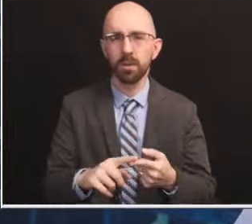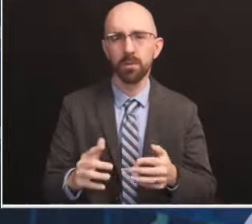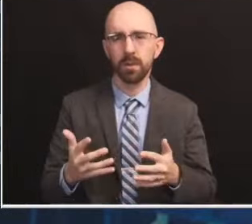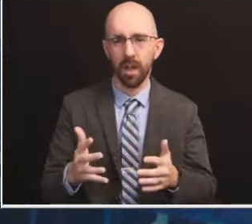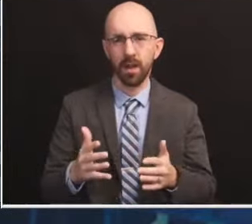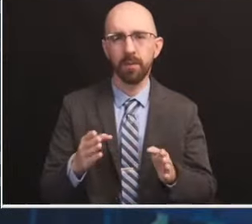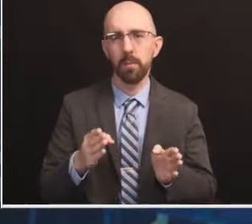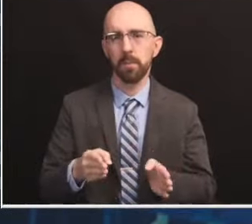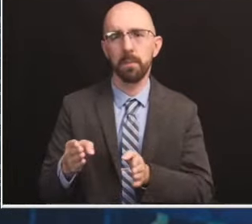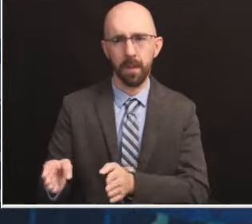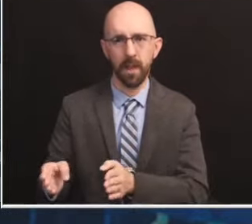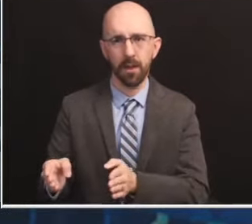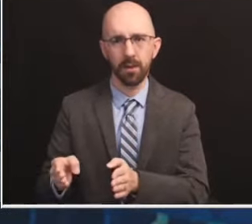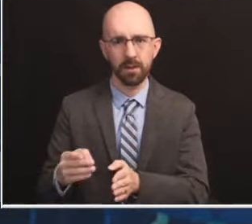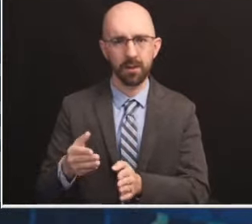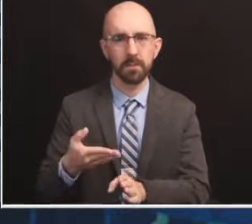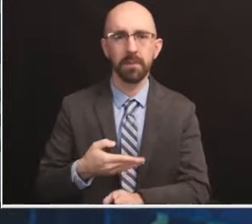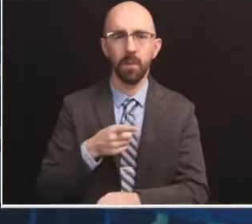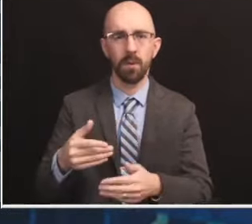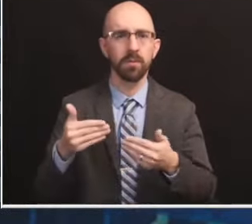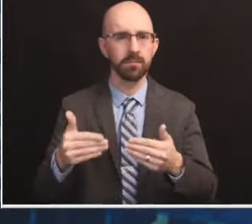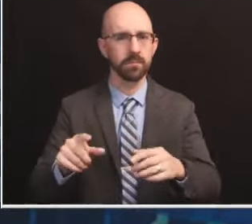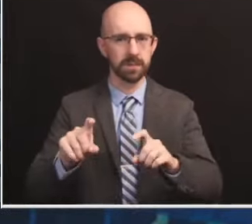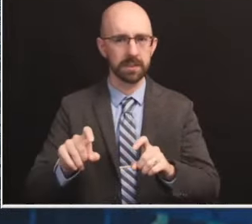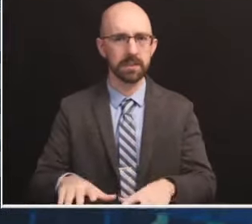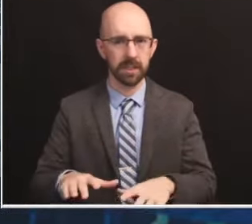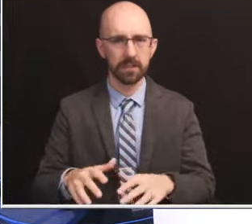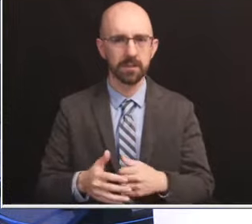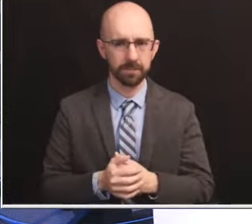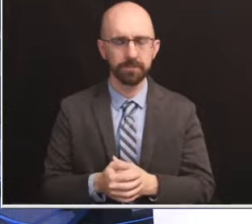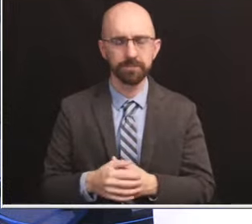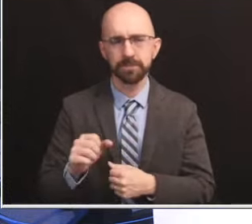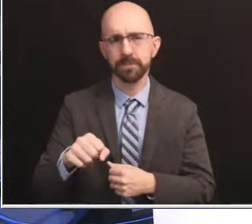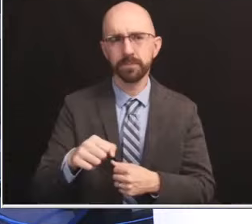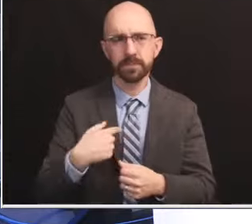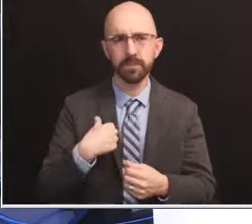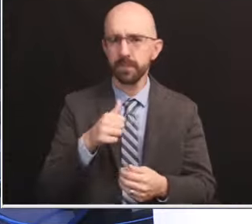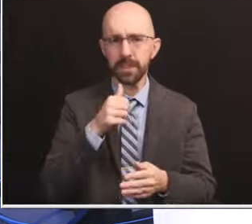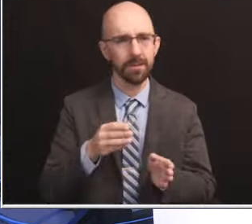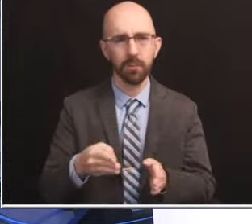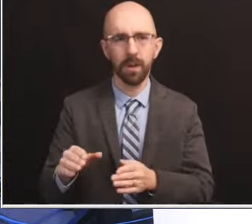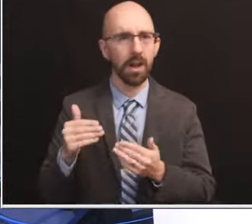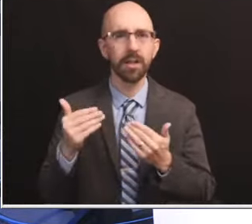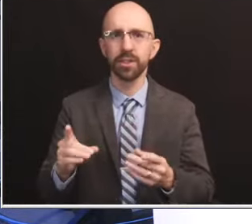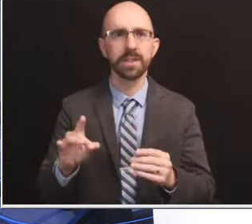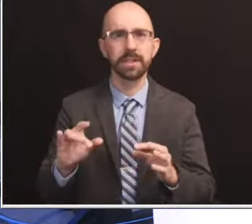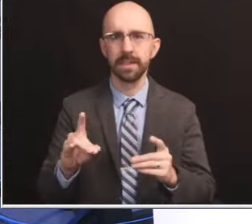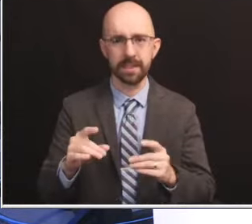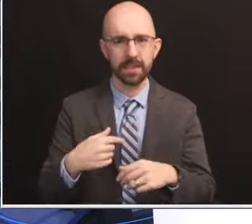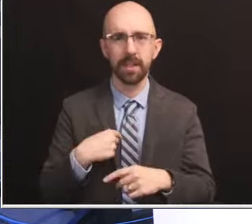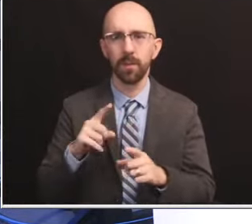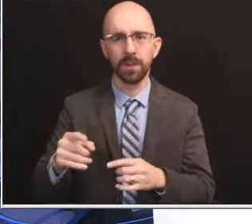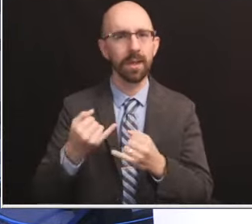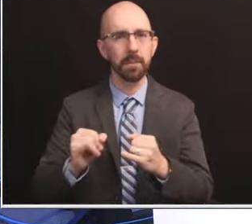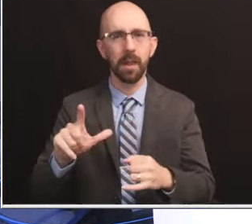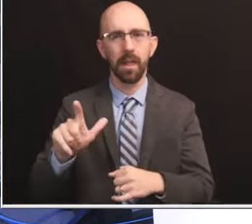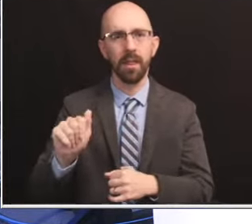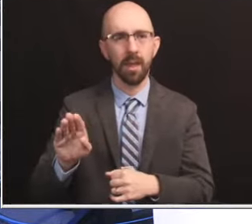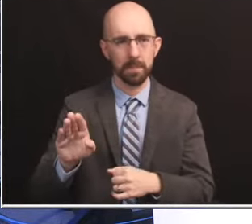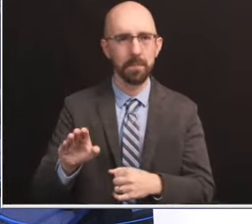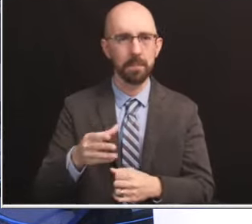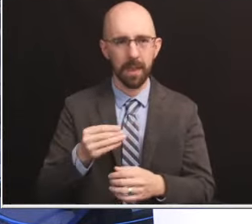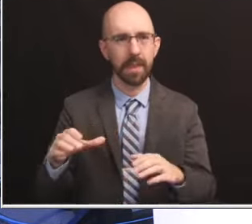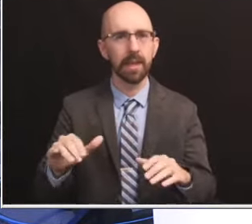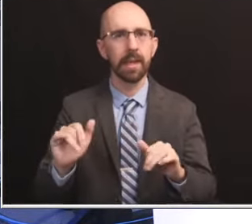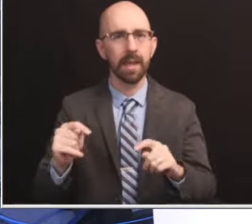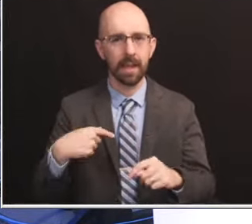prepared before you do a test like the ApoE test. Yeah, I didn't prepare. I just did it. I went to an independent lab and did it. And I remember